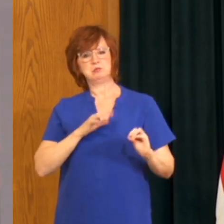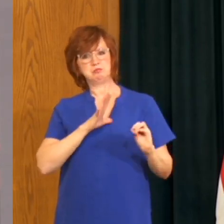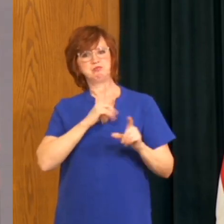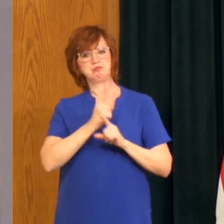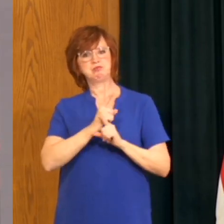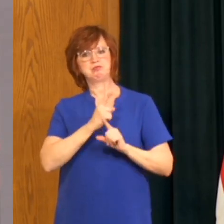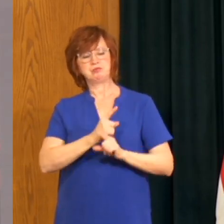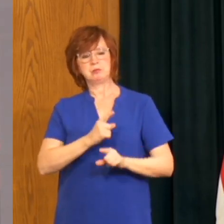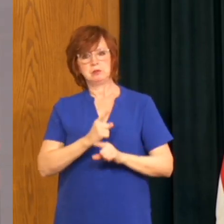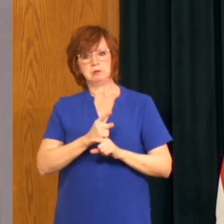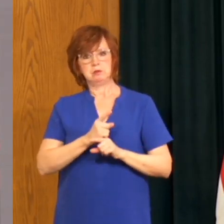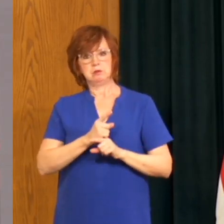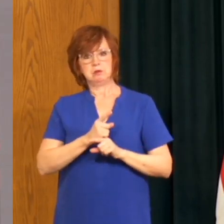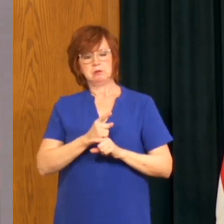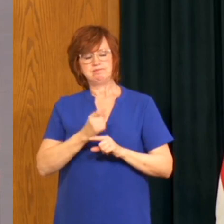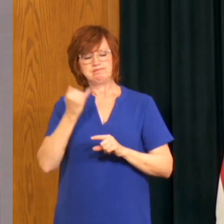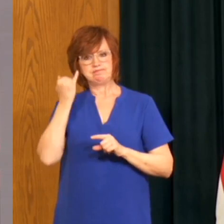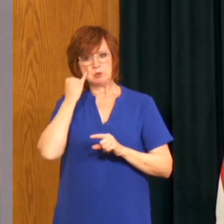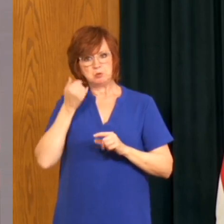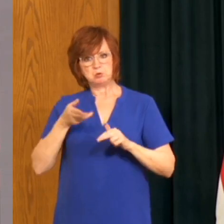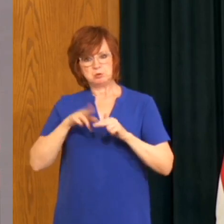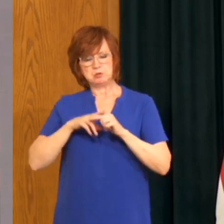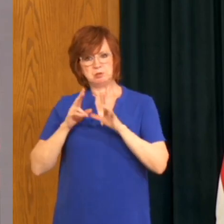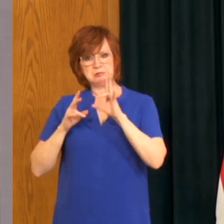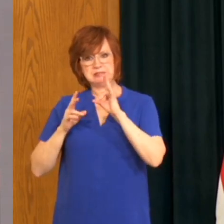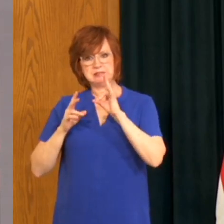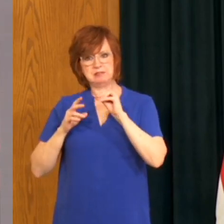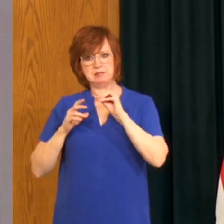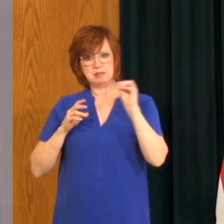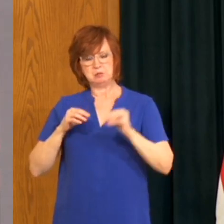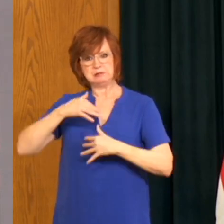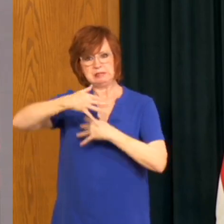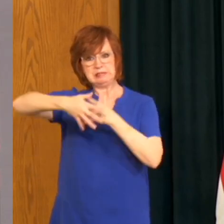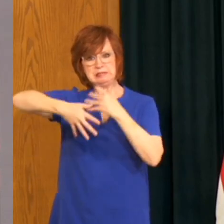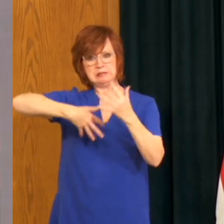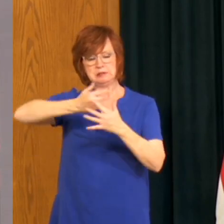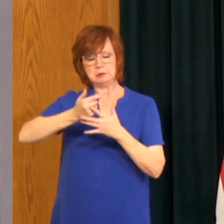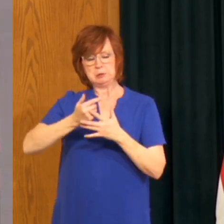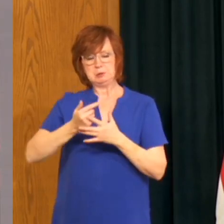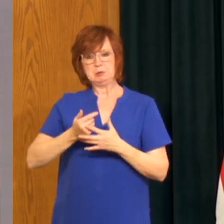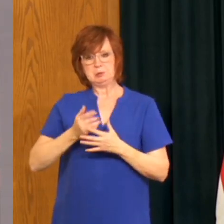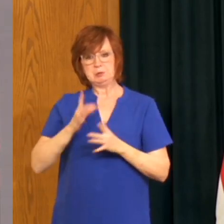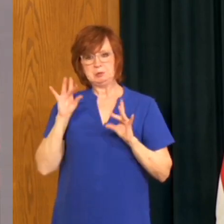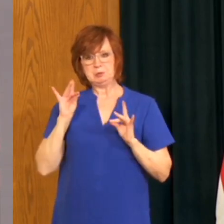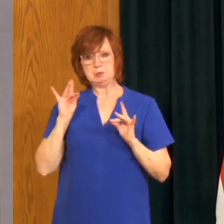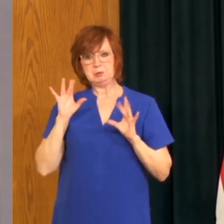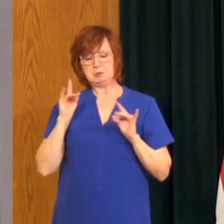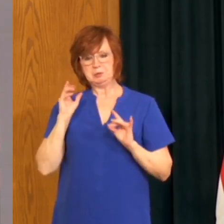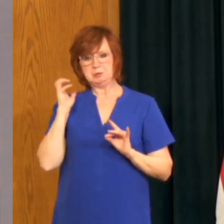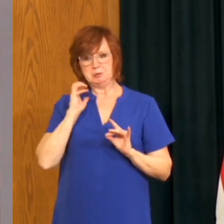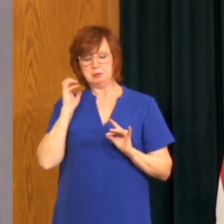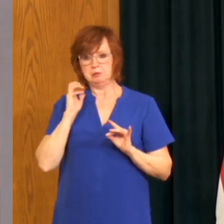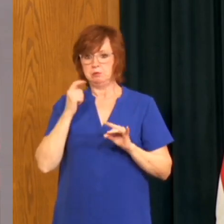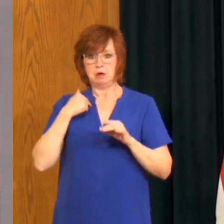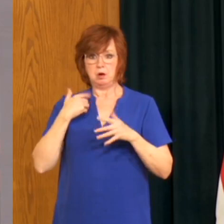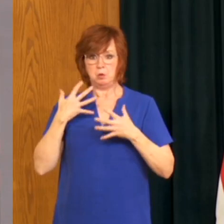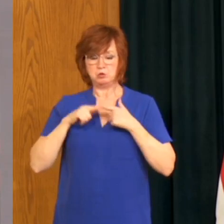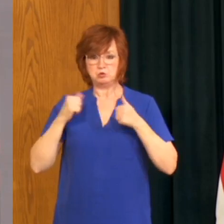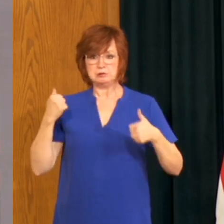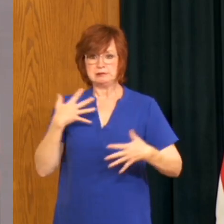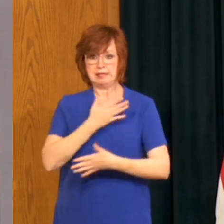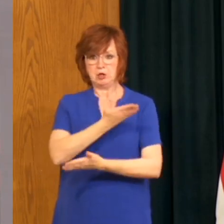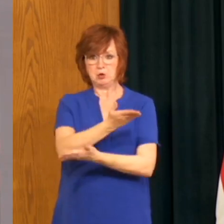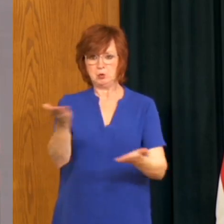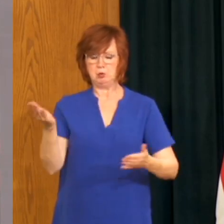hitting an area where you are at risk of the second wave. And this is not really meant to alarm or scare. This